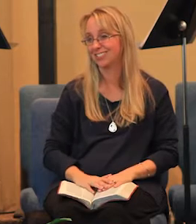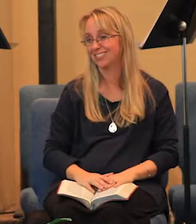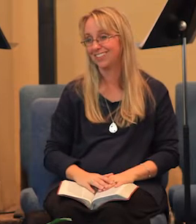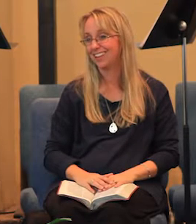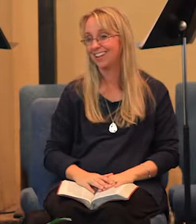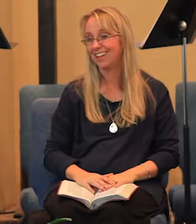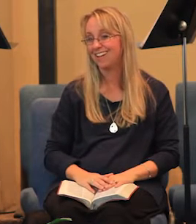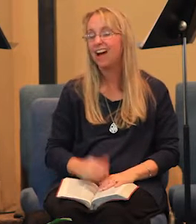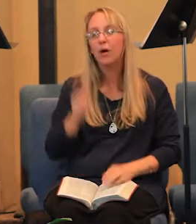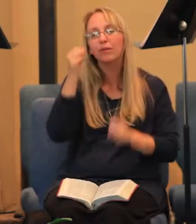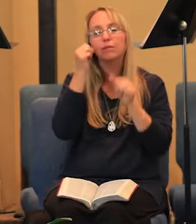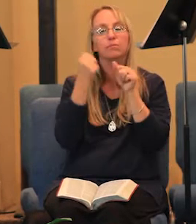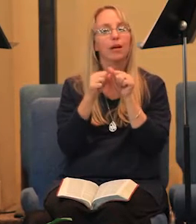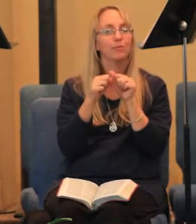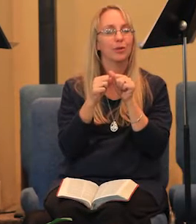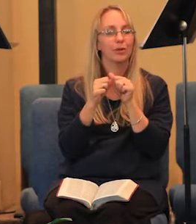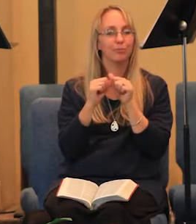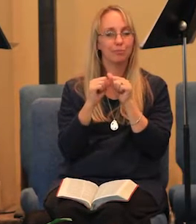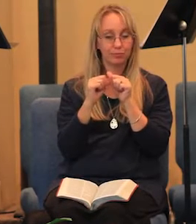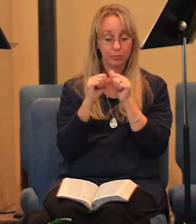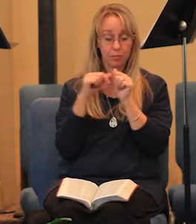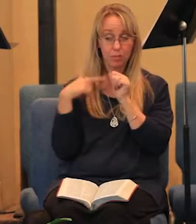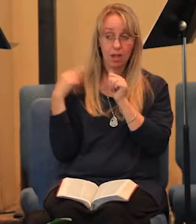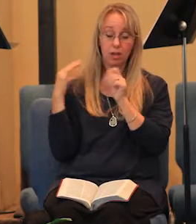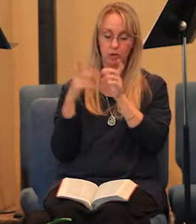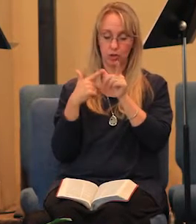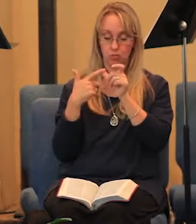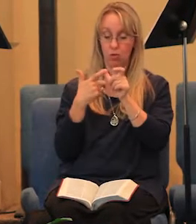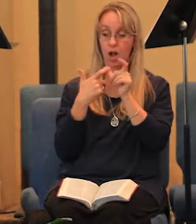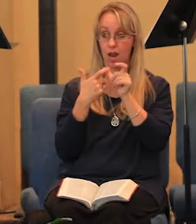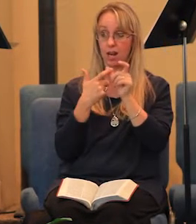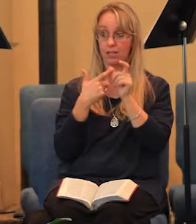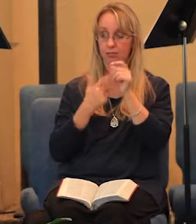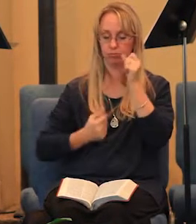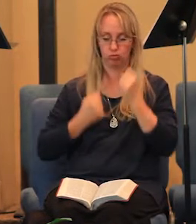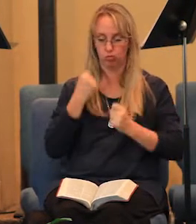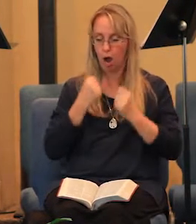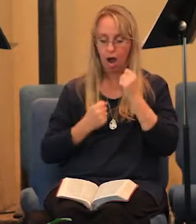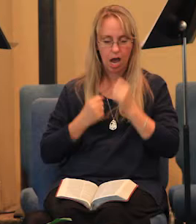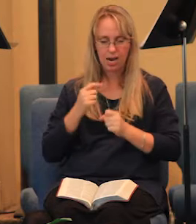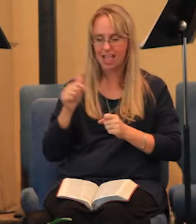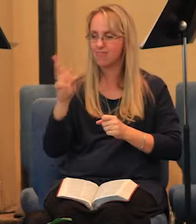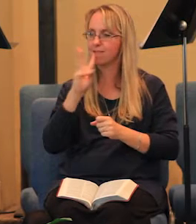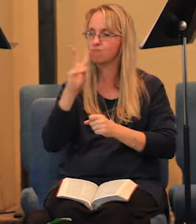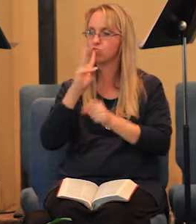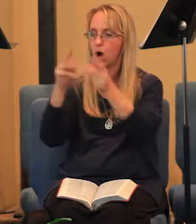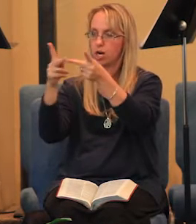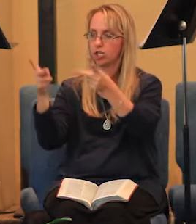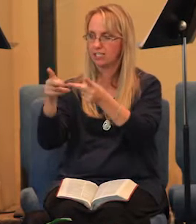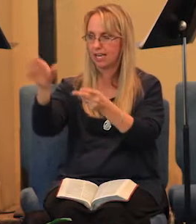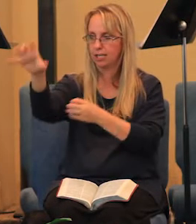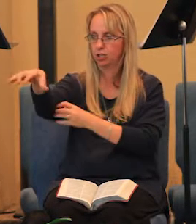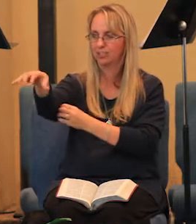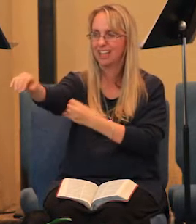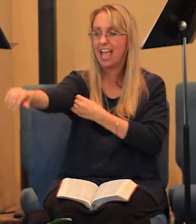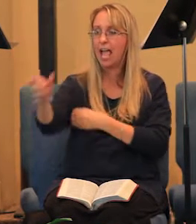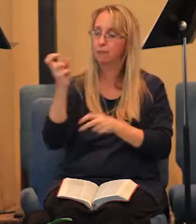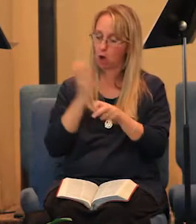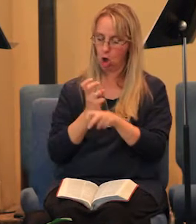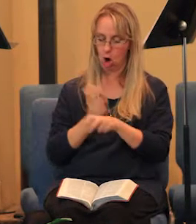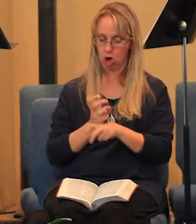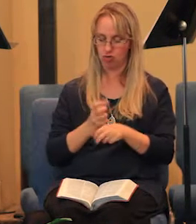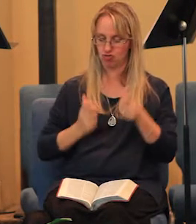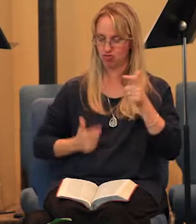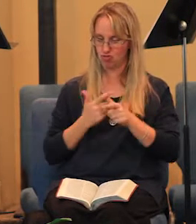remember when we used to run, and there were always the water stations. And you know, it's really hard to run with a paper cup of